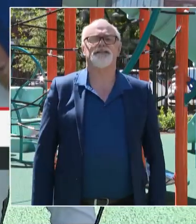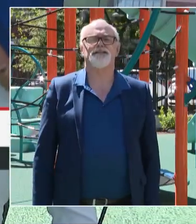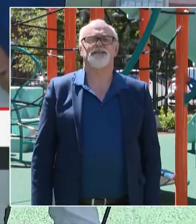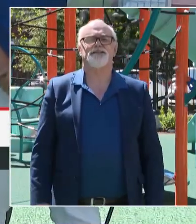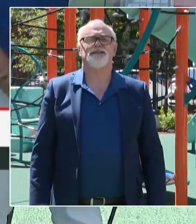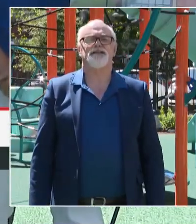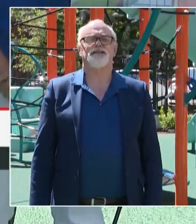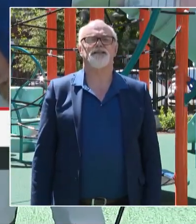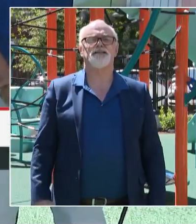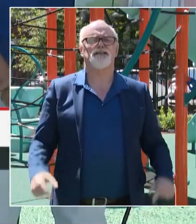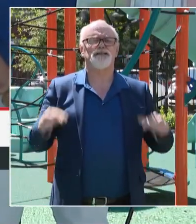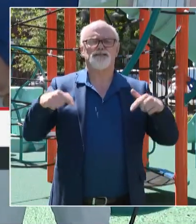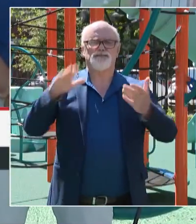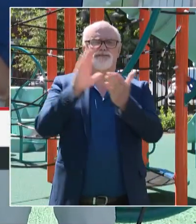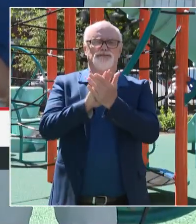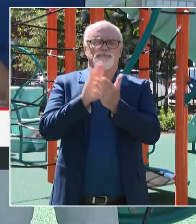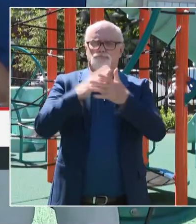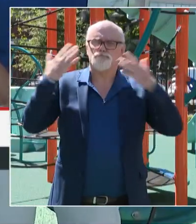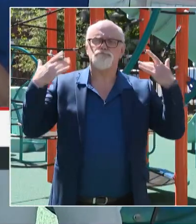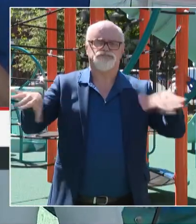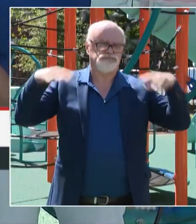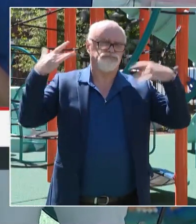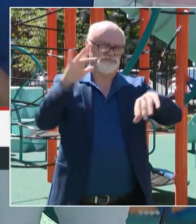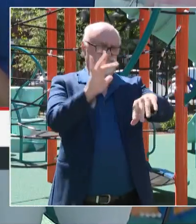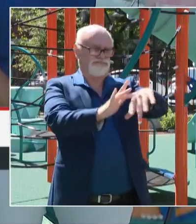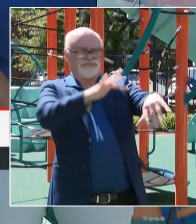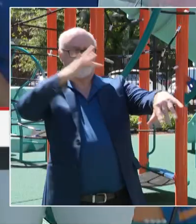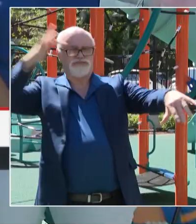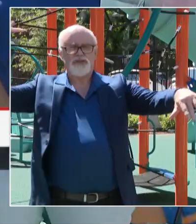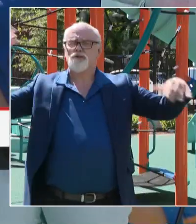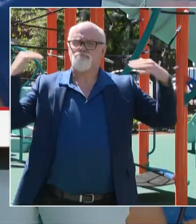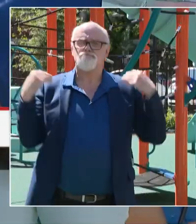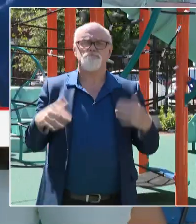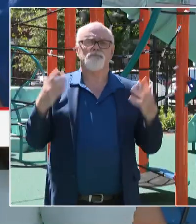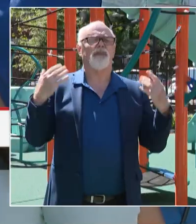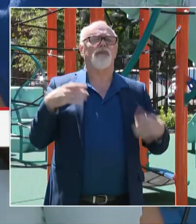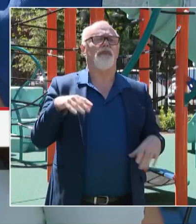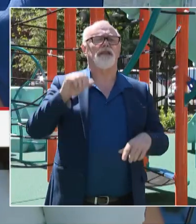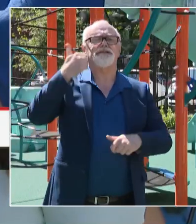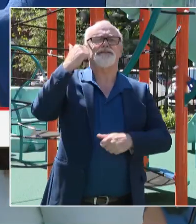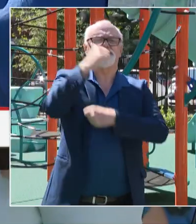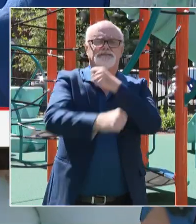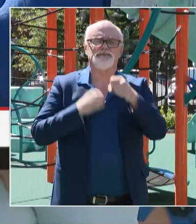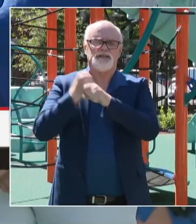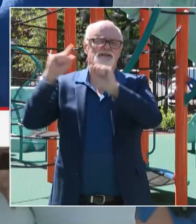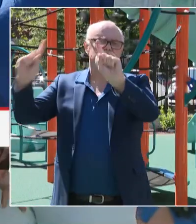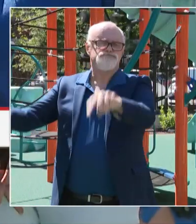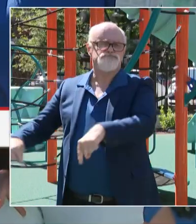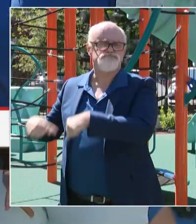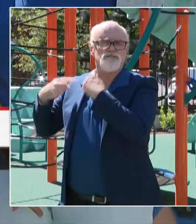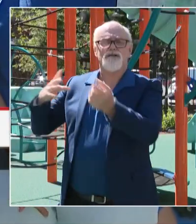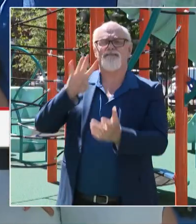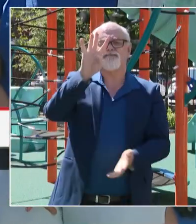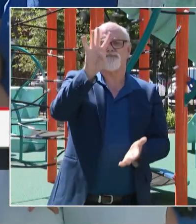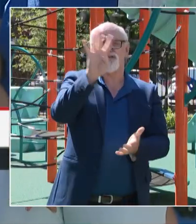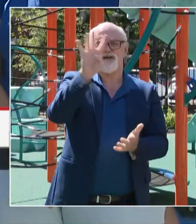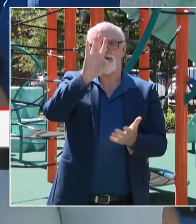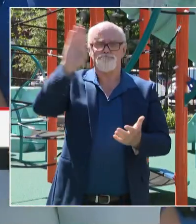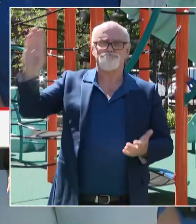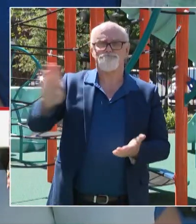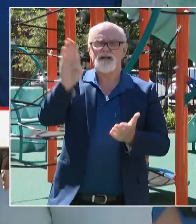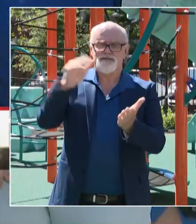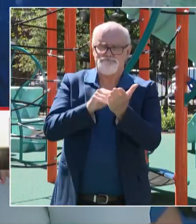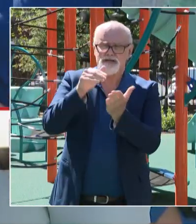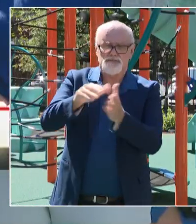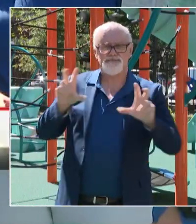the last 10 years, I think we've invested over $4 billion into transforming our facilities. People